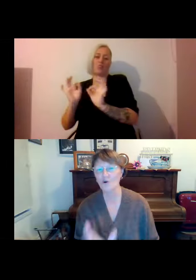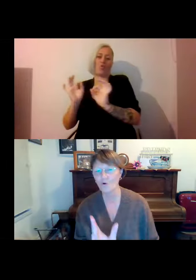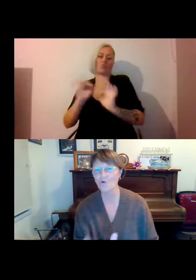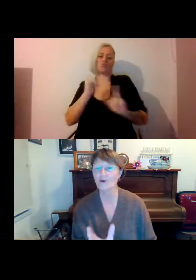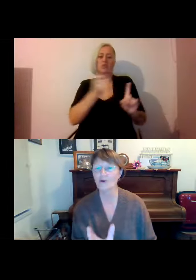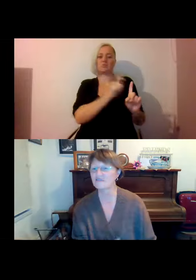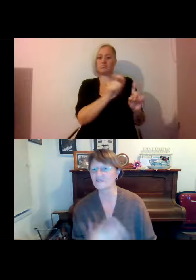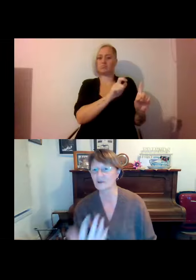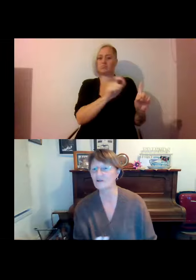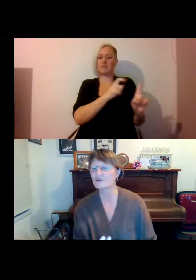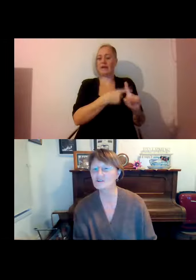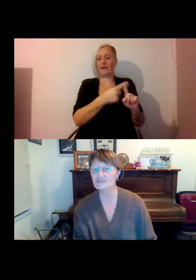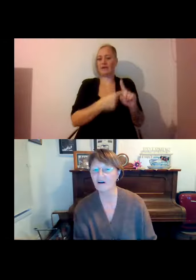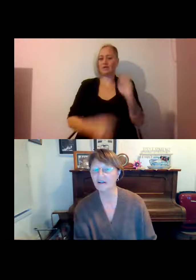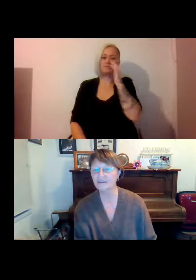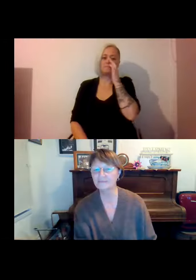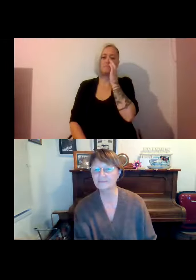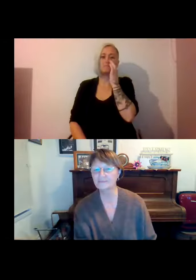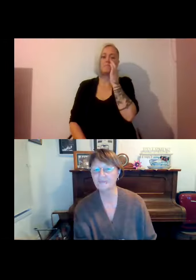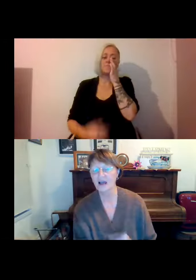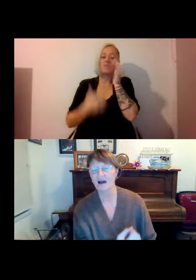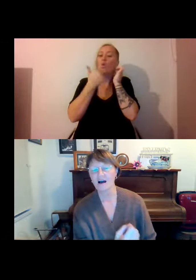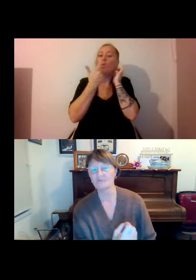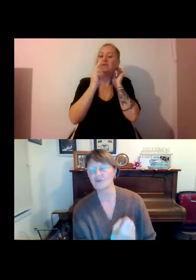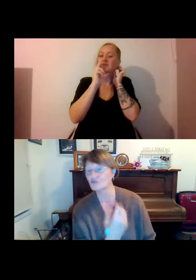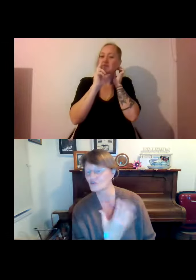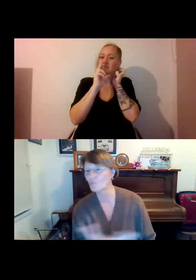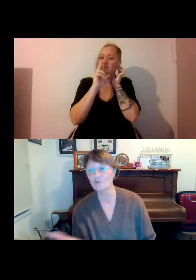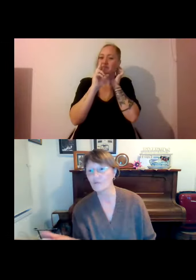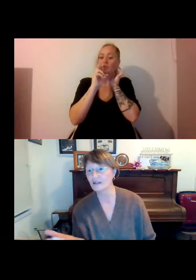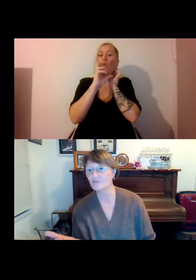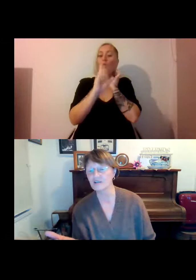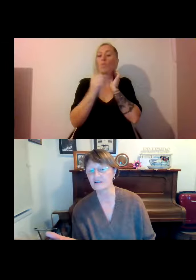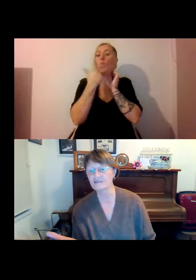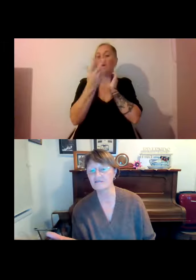So you always speak when you're signing. You use